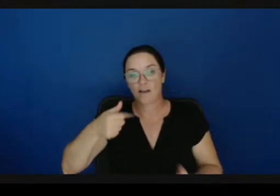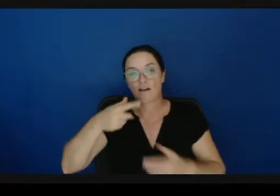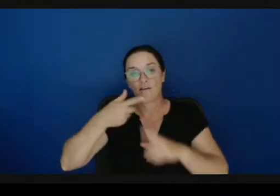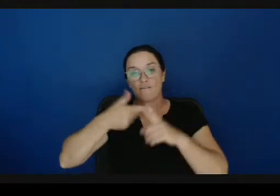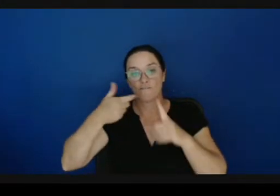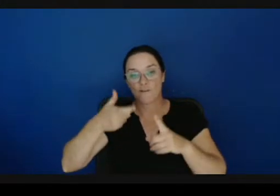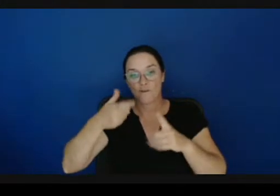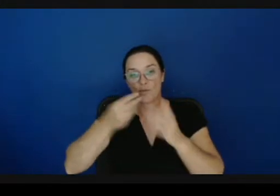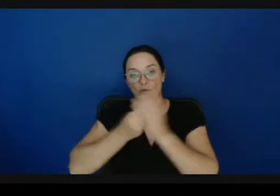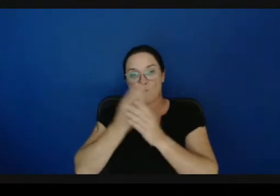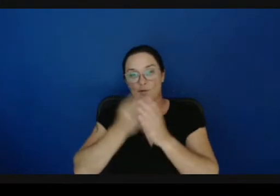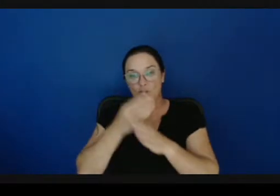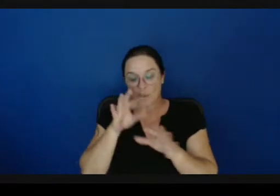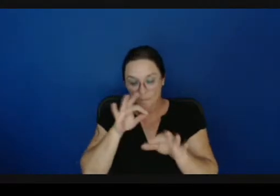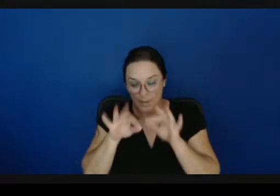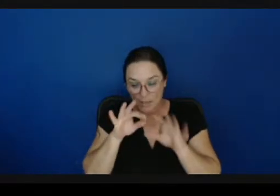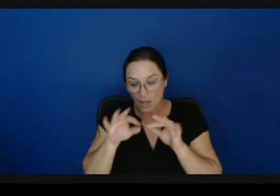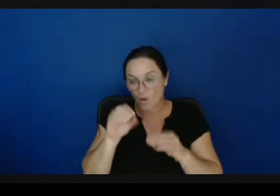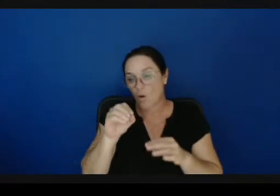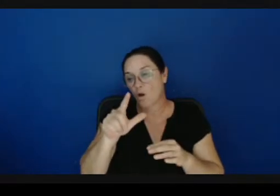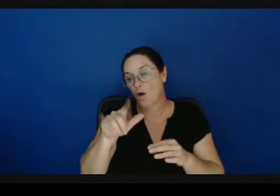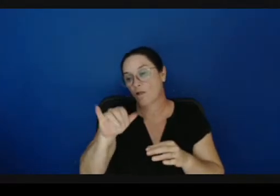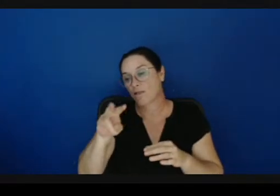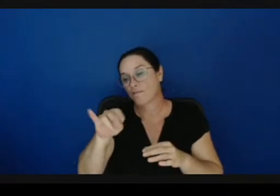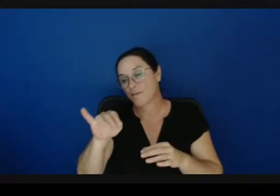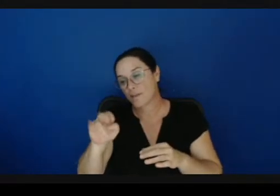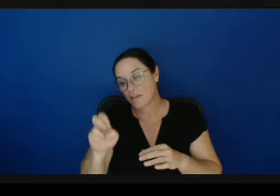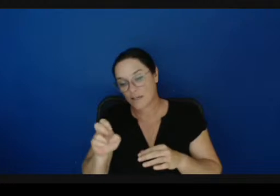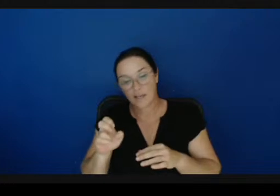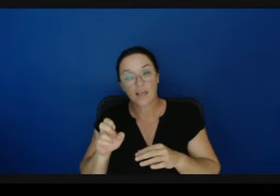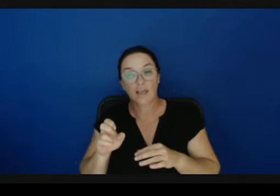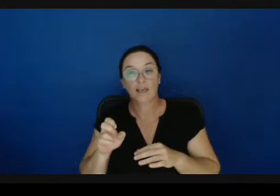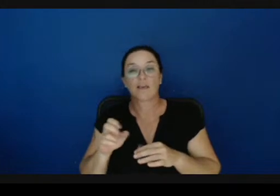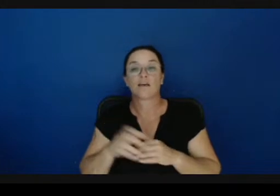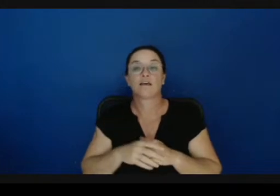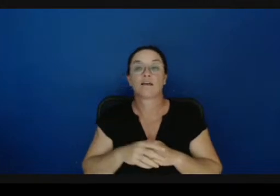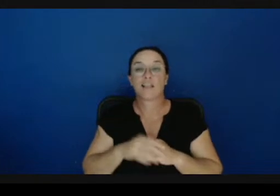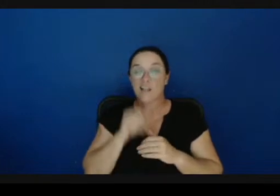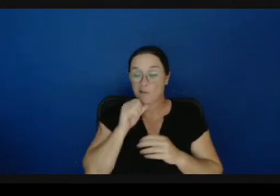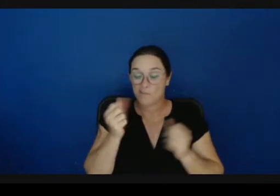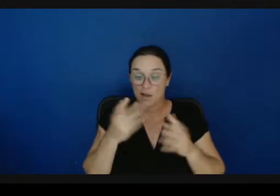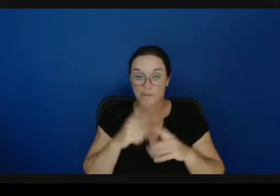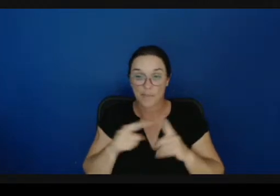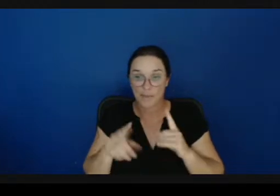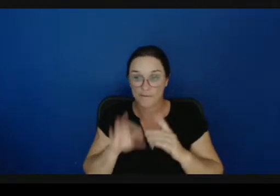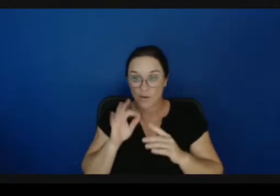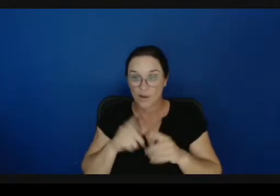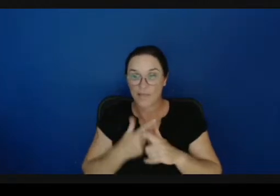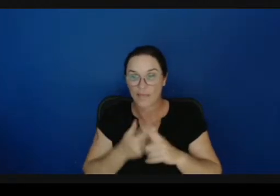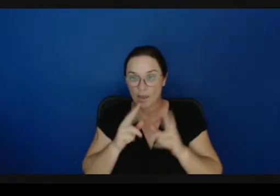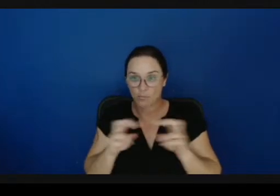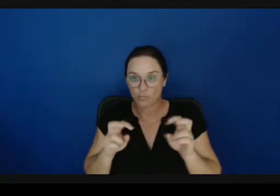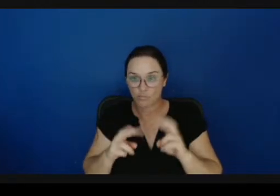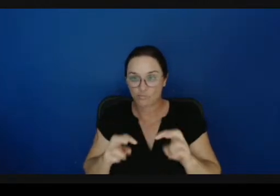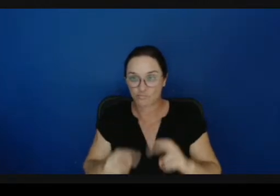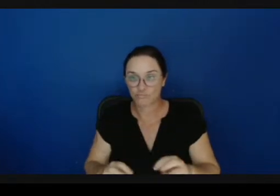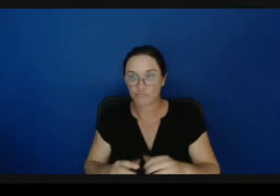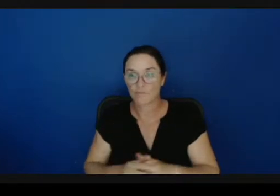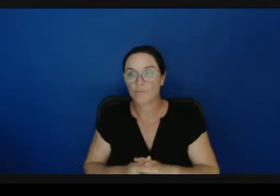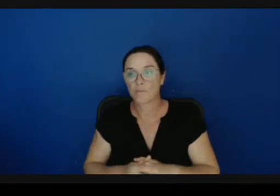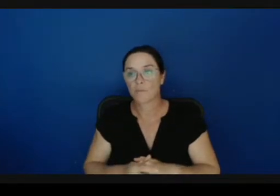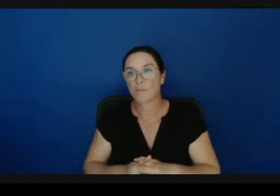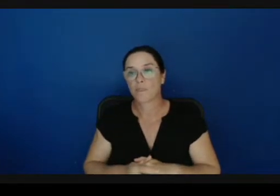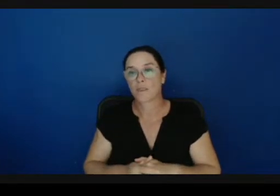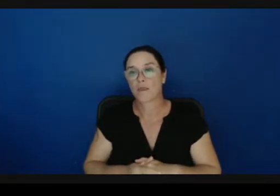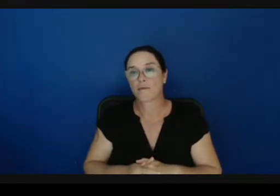out the olivines, which were not very many, but they found them. And then they did this analysis on all the olivines. So every one of these dots is an olivine or